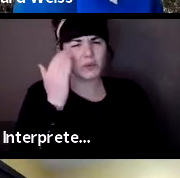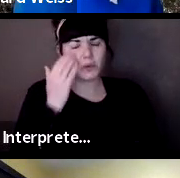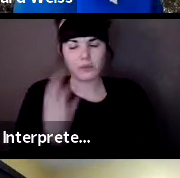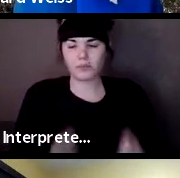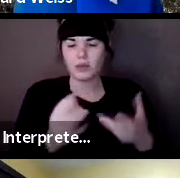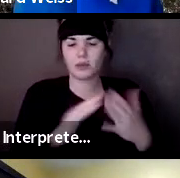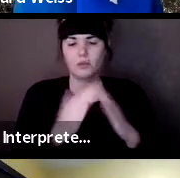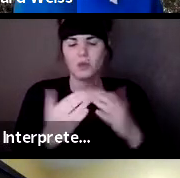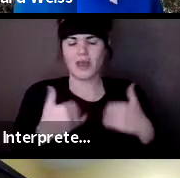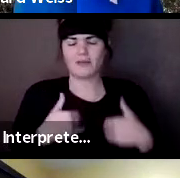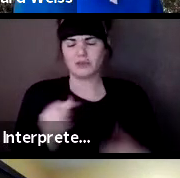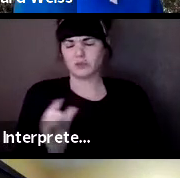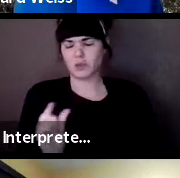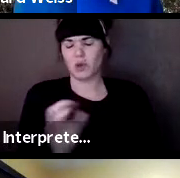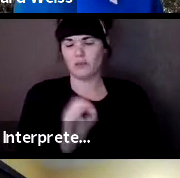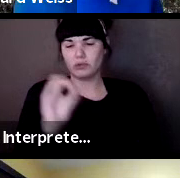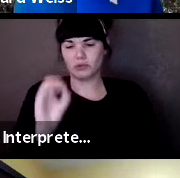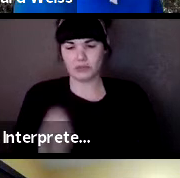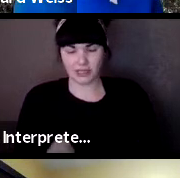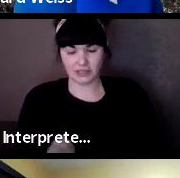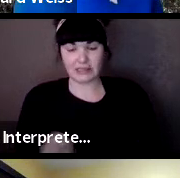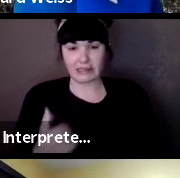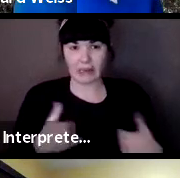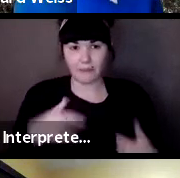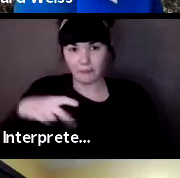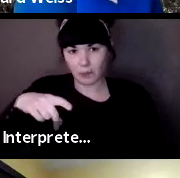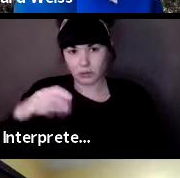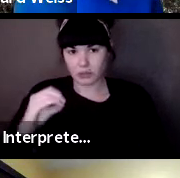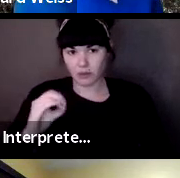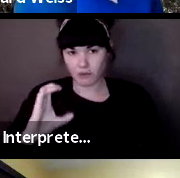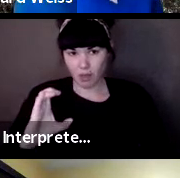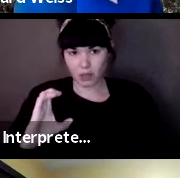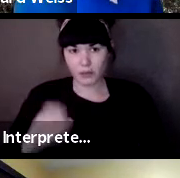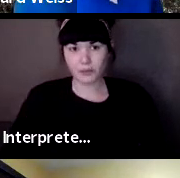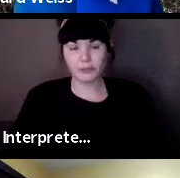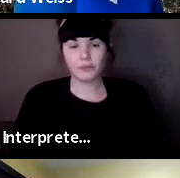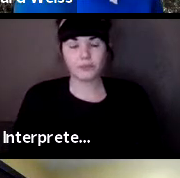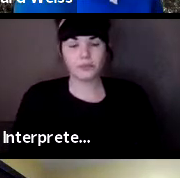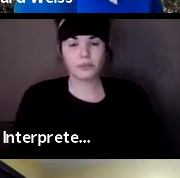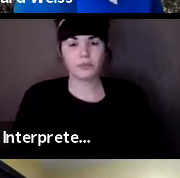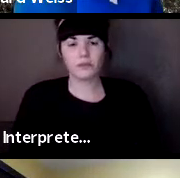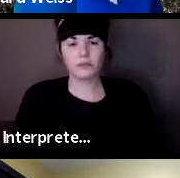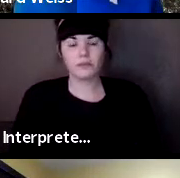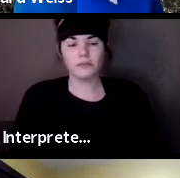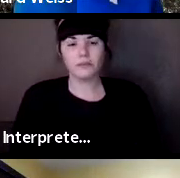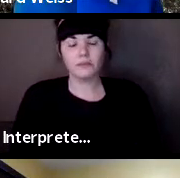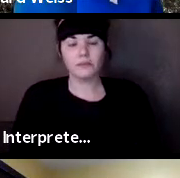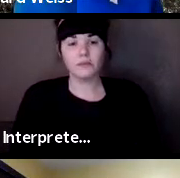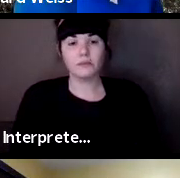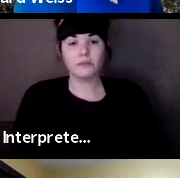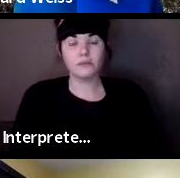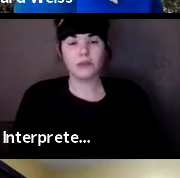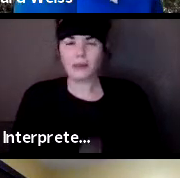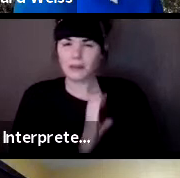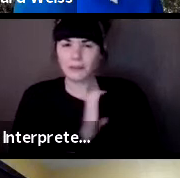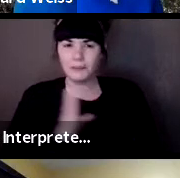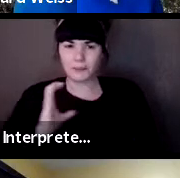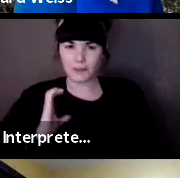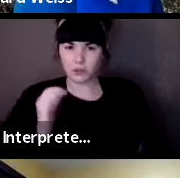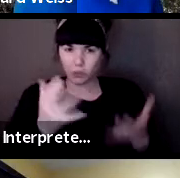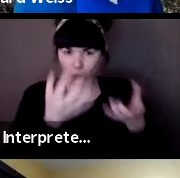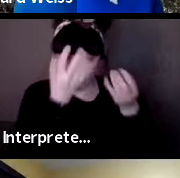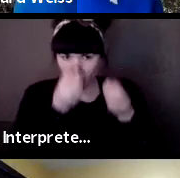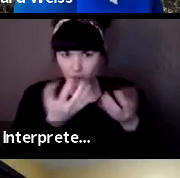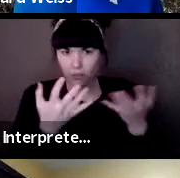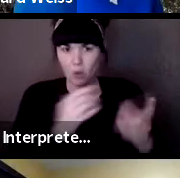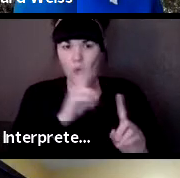small percentage of persons of color. I want the commission to be aware of when thinking about communities